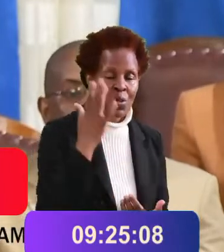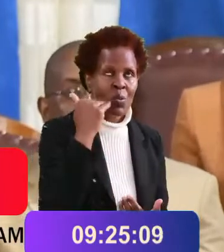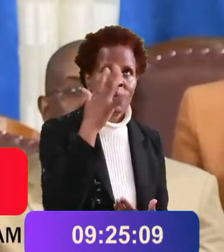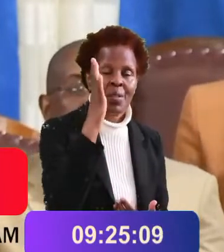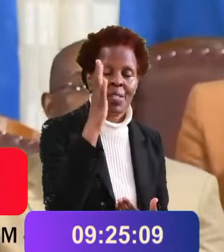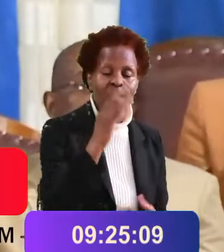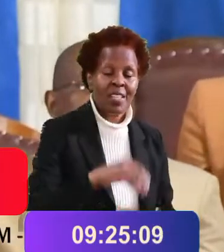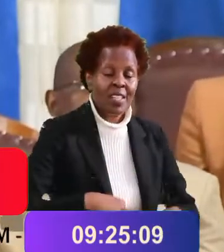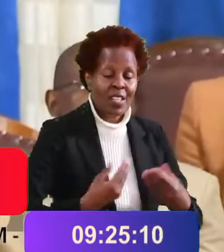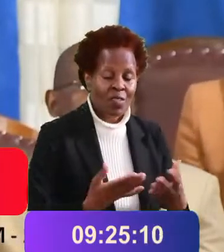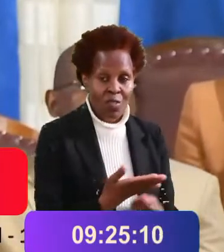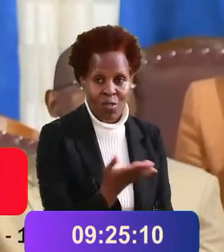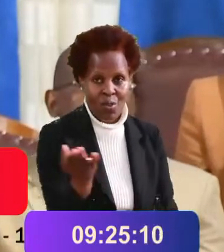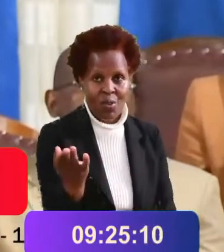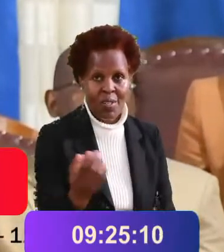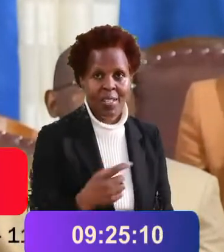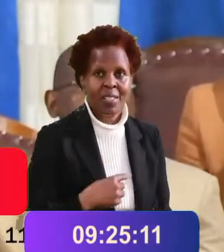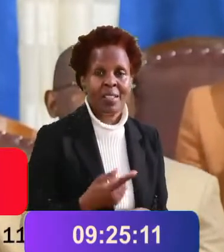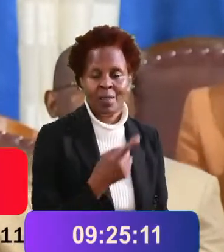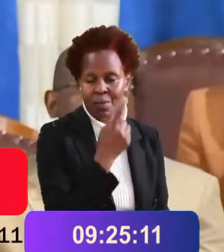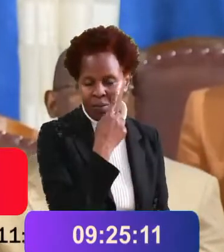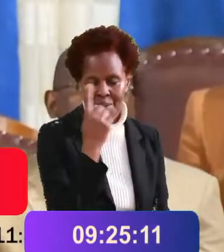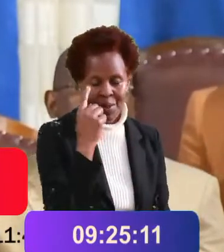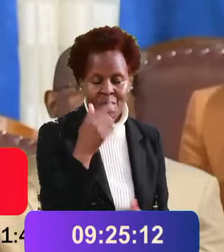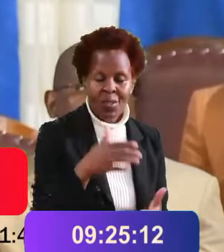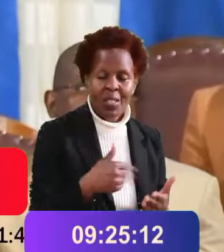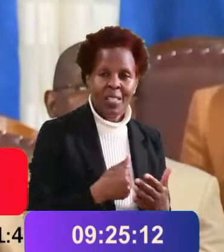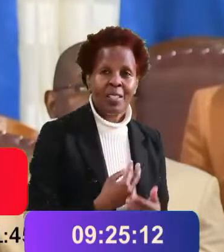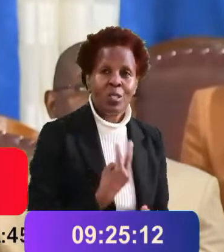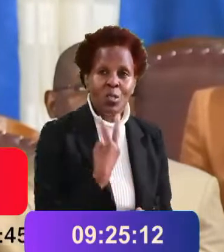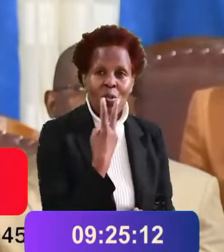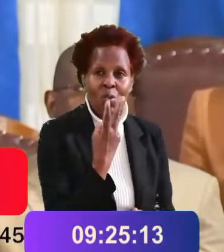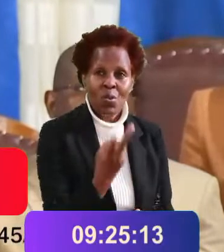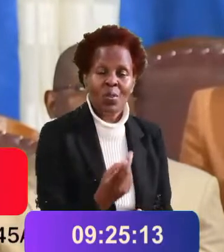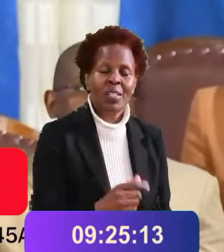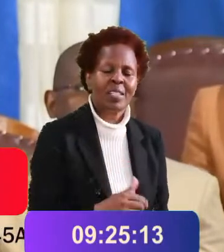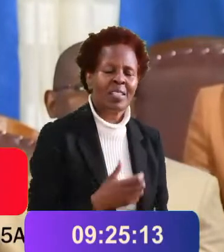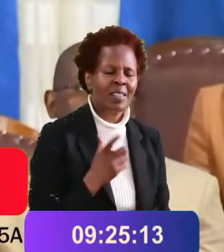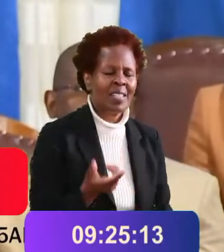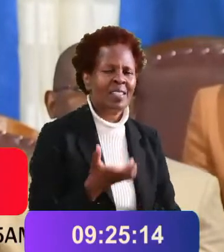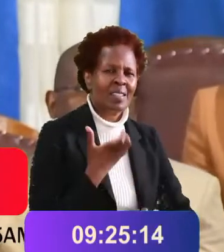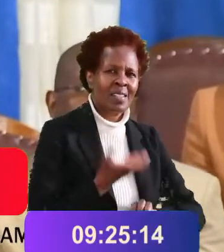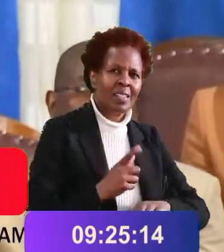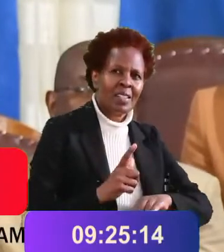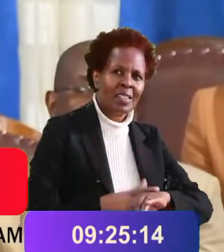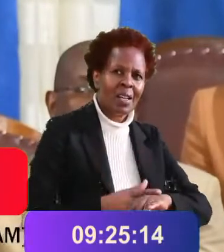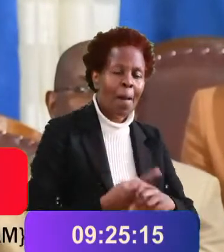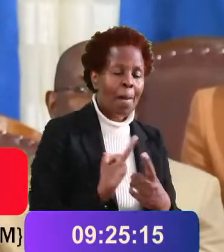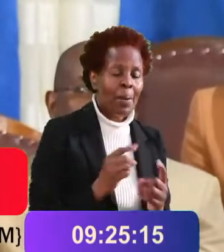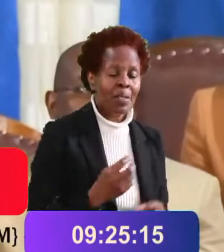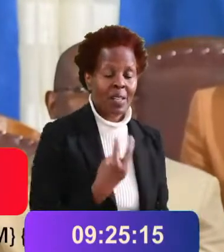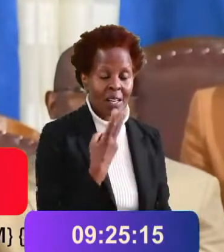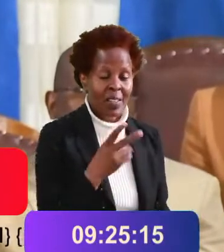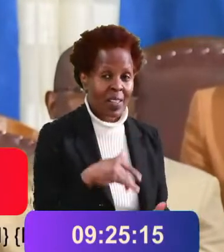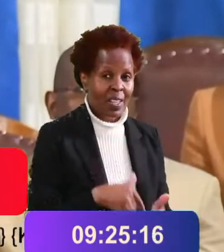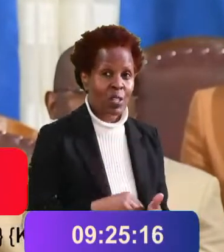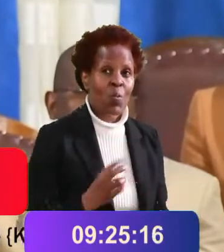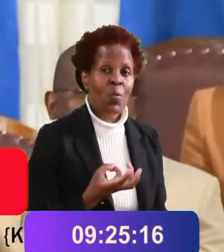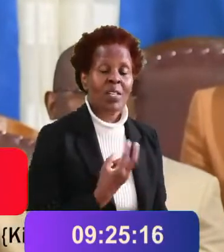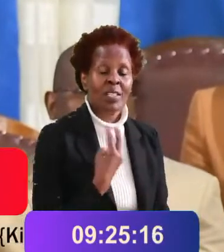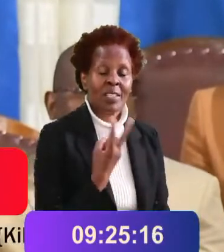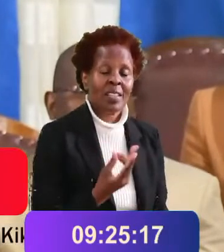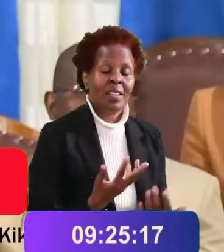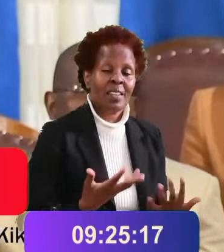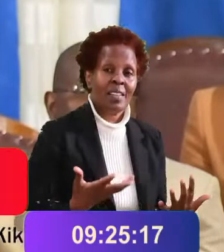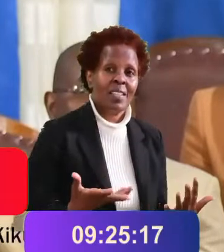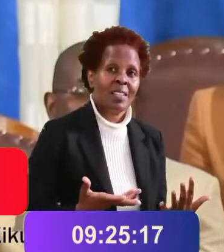gives you and me new eyes. We are looking at a difficult circumstance, but the eyes with which we see